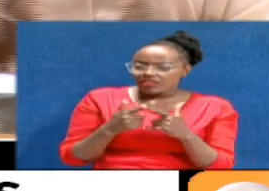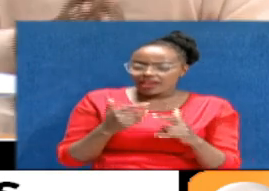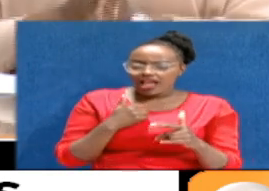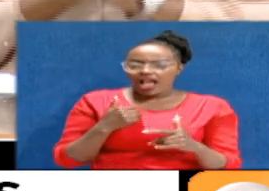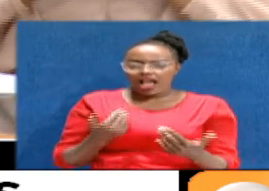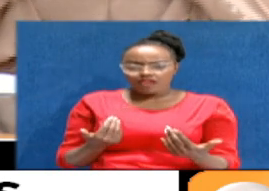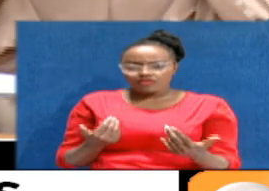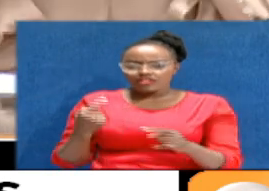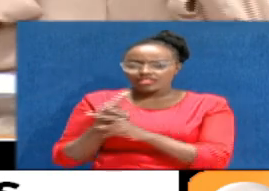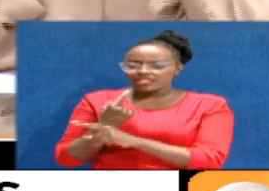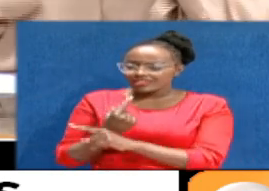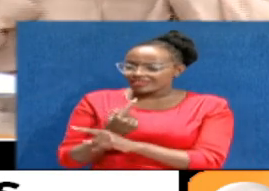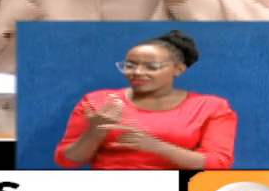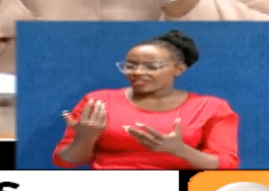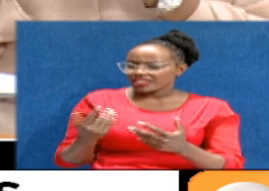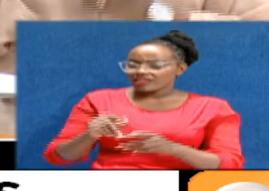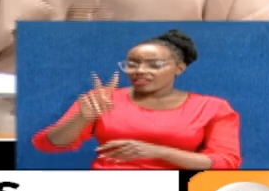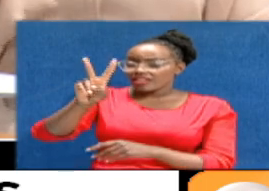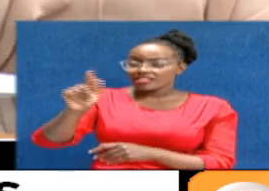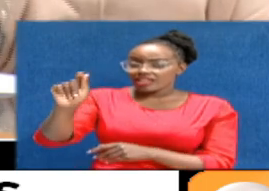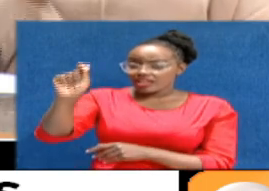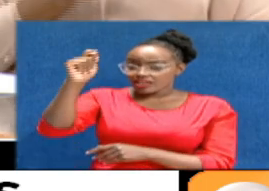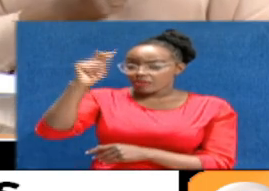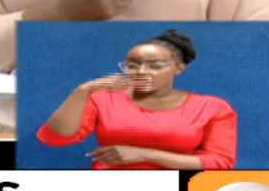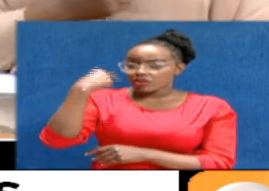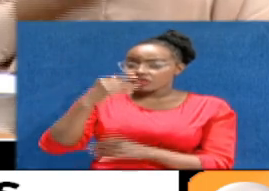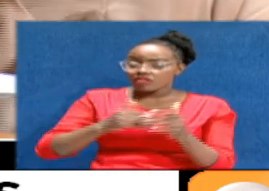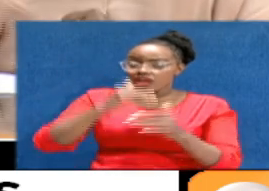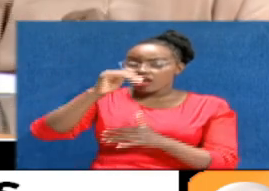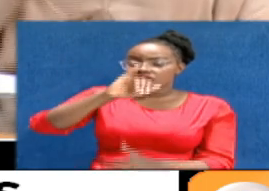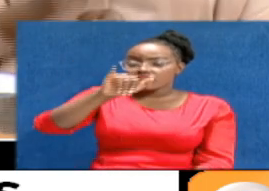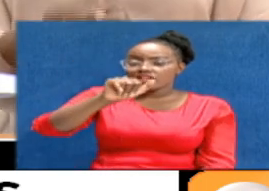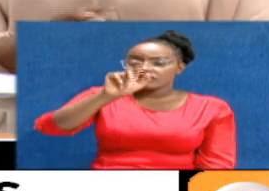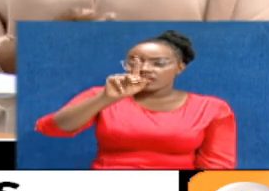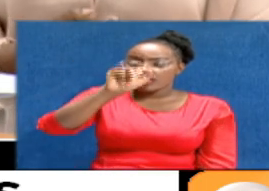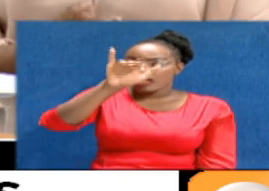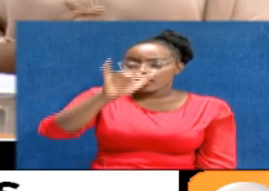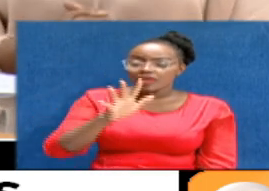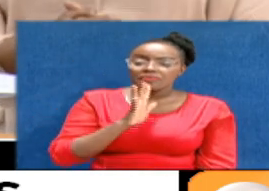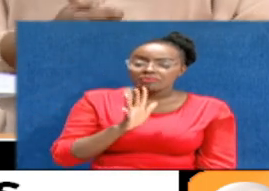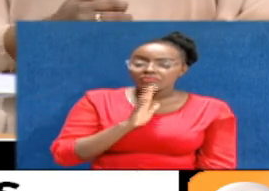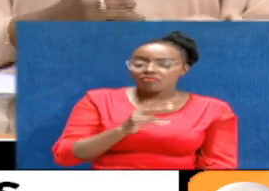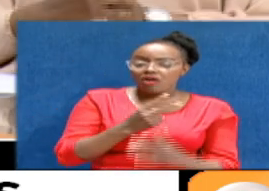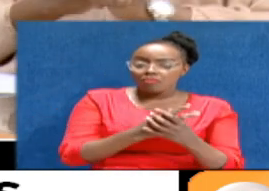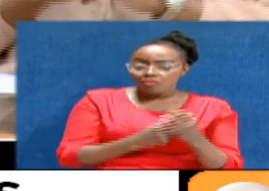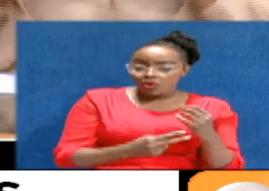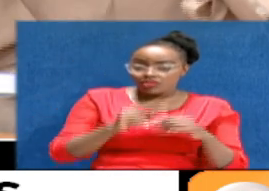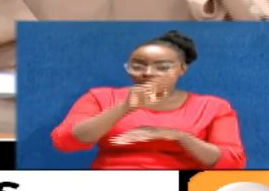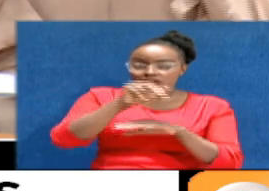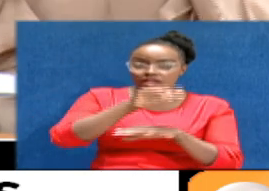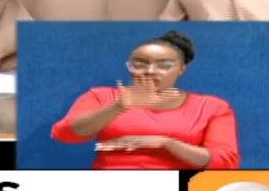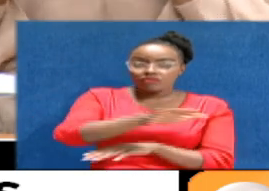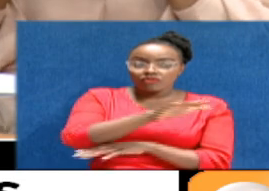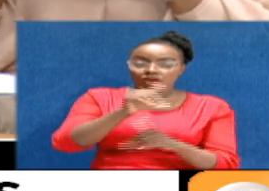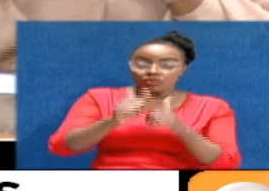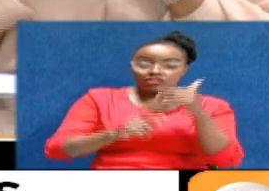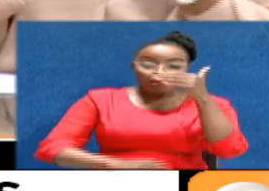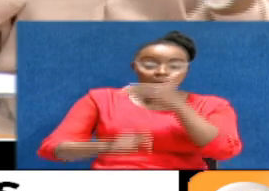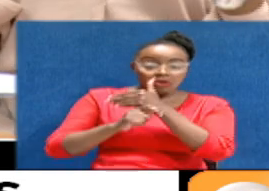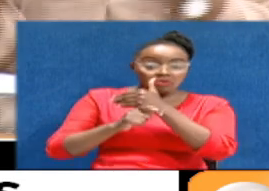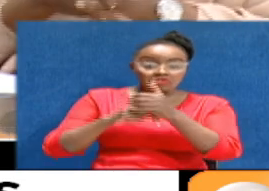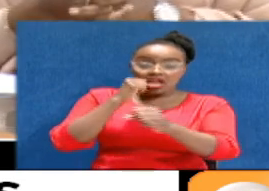iftar, there was she's the second president, I think, after Jakaya Kikwete to address both houses of parliament. Yeah. Which Magufuli didn't